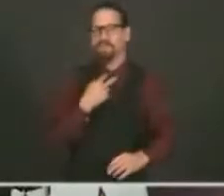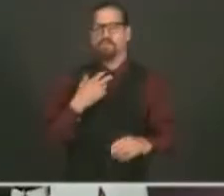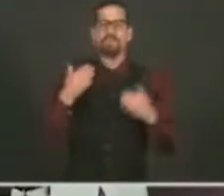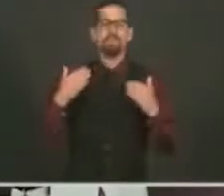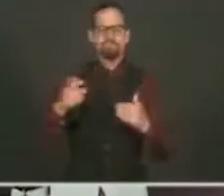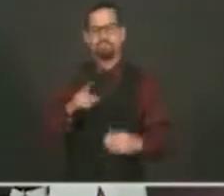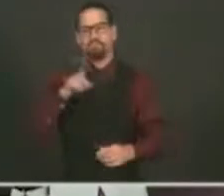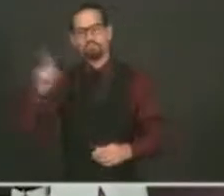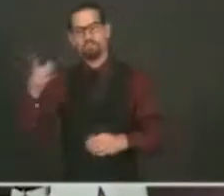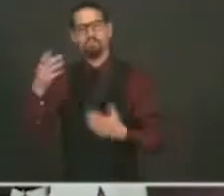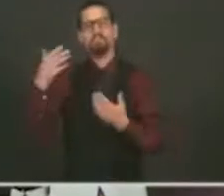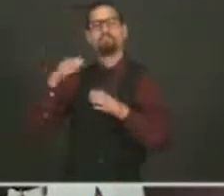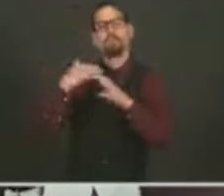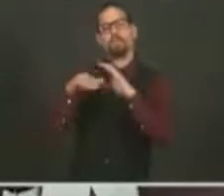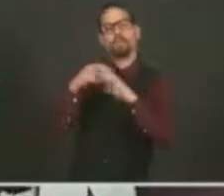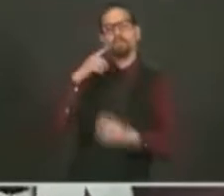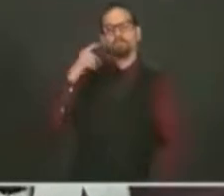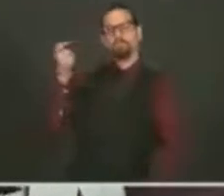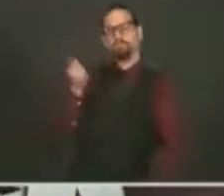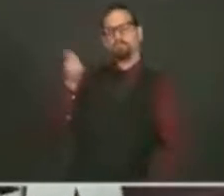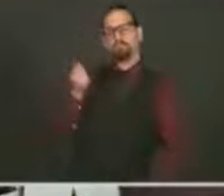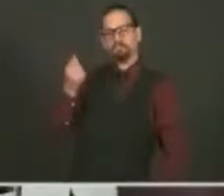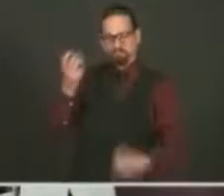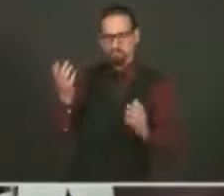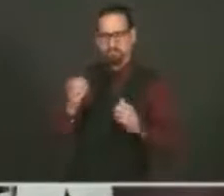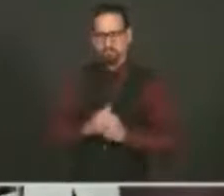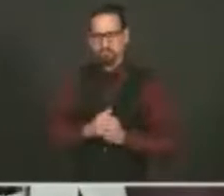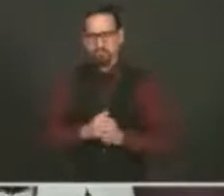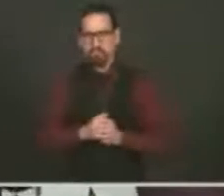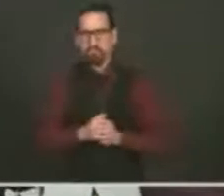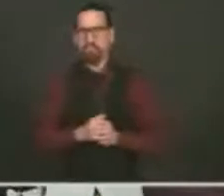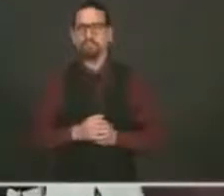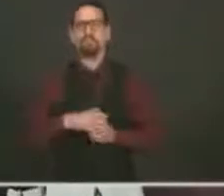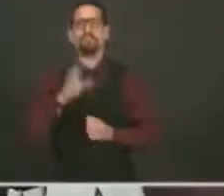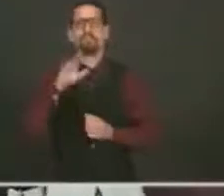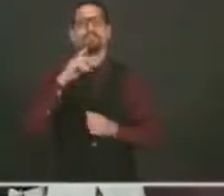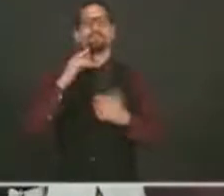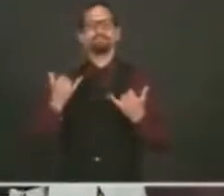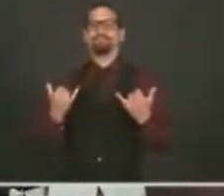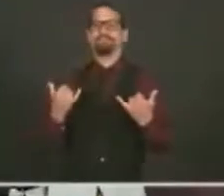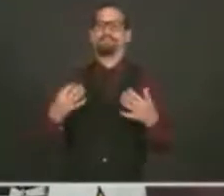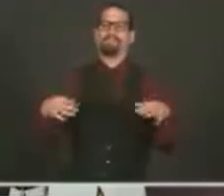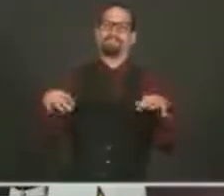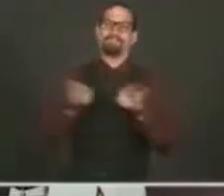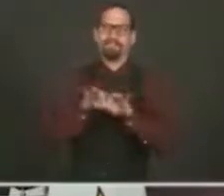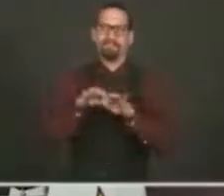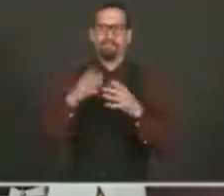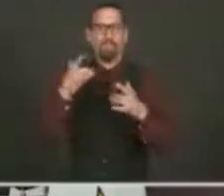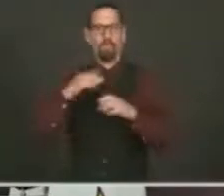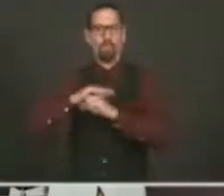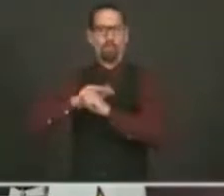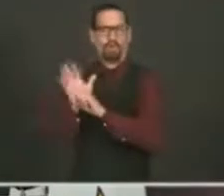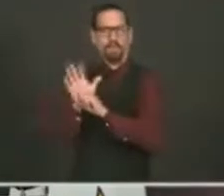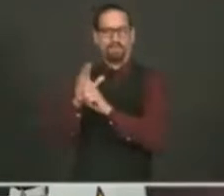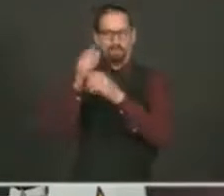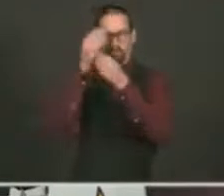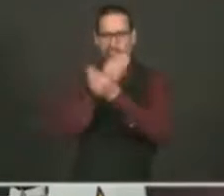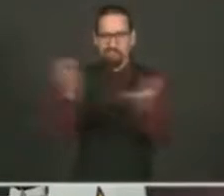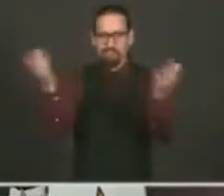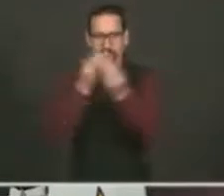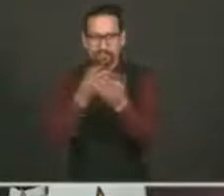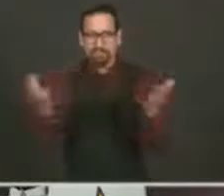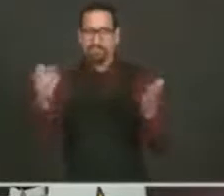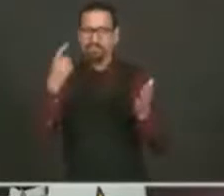we are at a critical juncture with coronavirus and we're trending in the wrong direction, I've decided also to have a